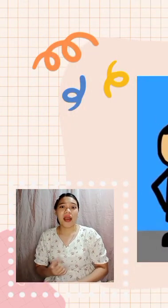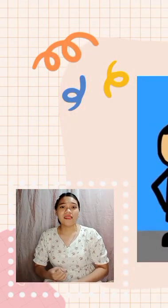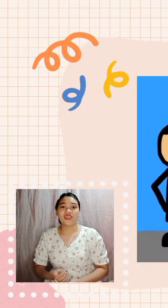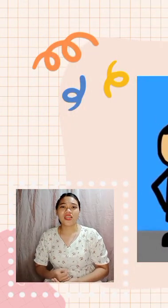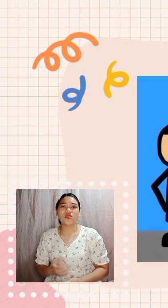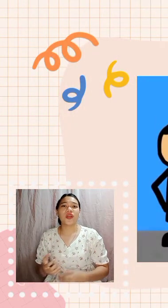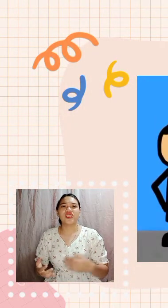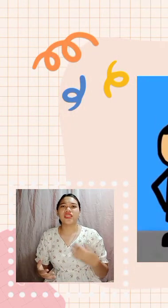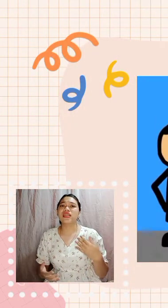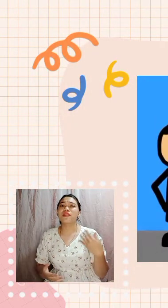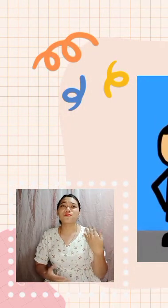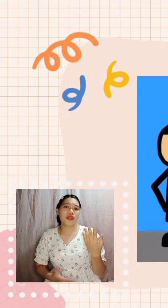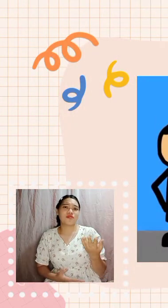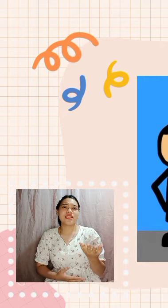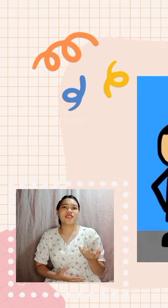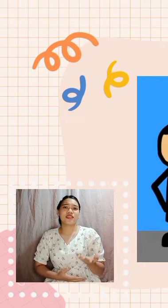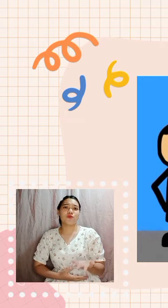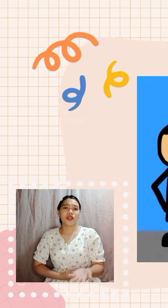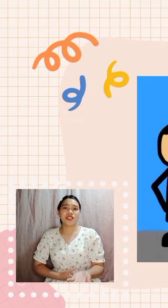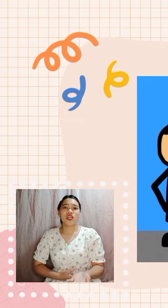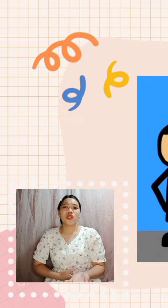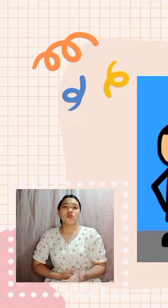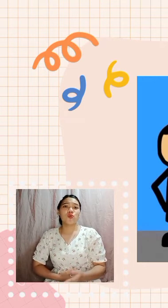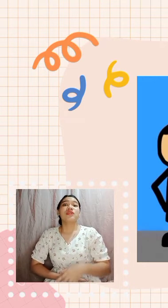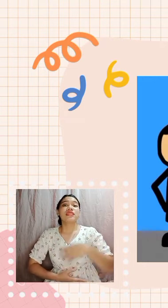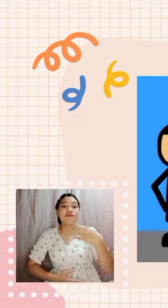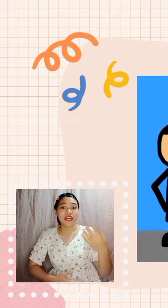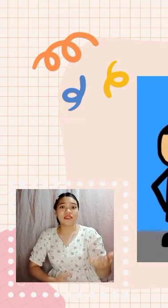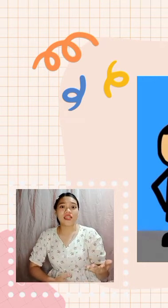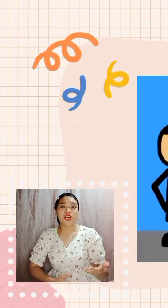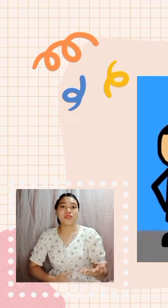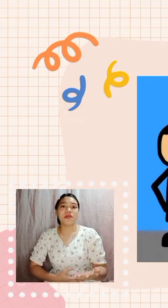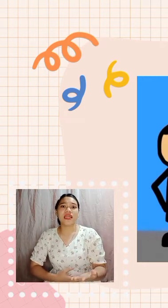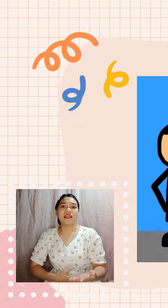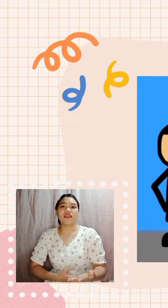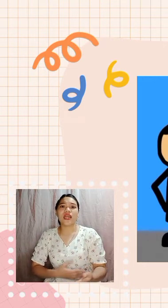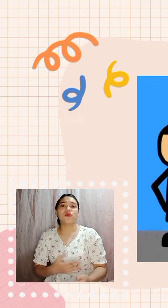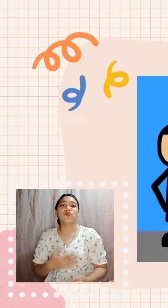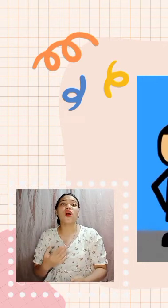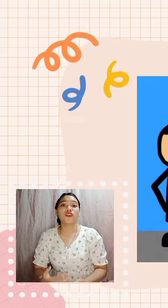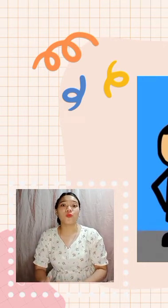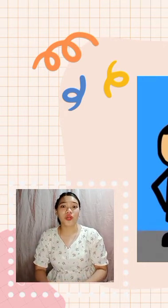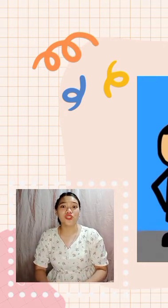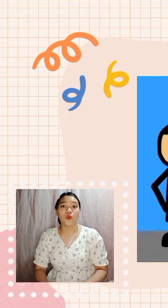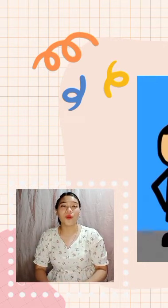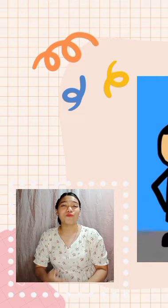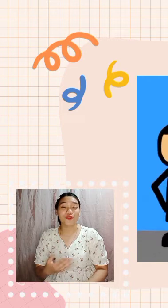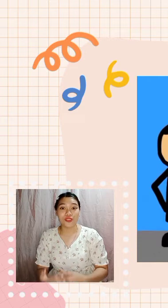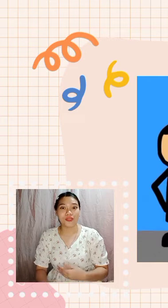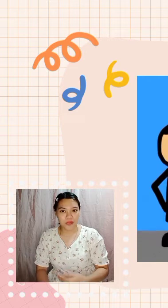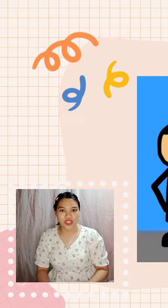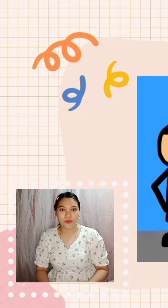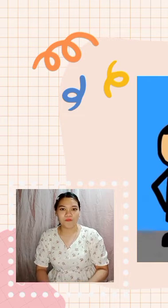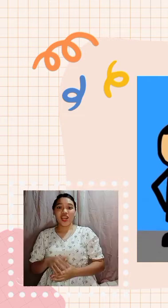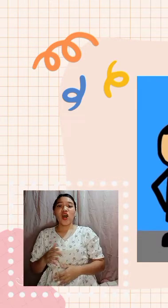can be mild, such as occasionally mispronouncing certain words, to severe, such as being not able to utter words or